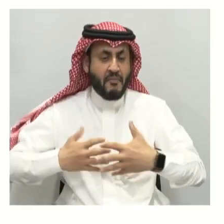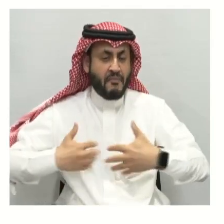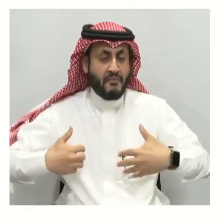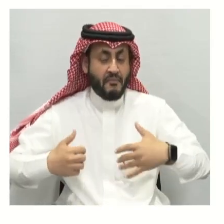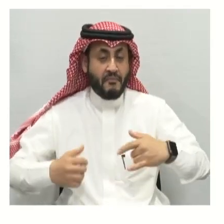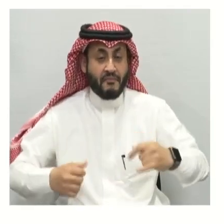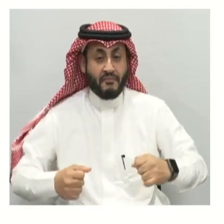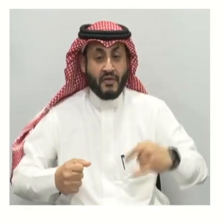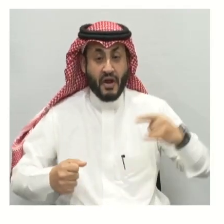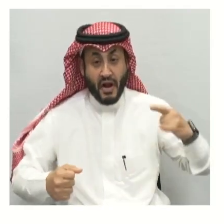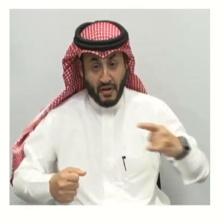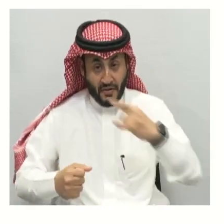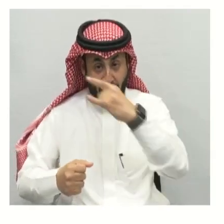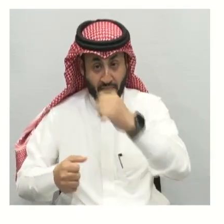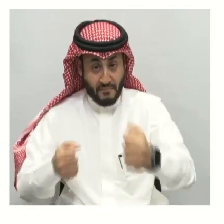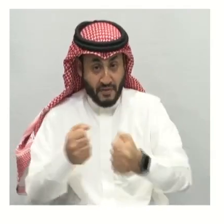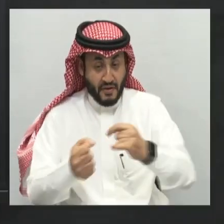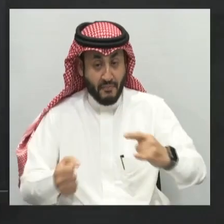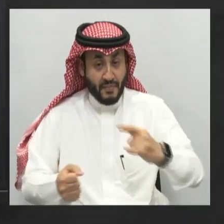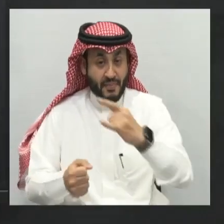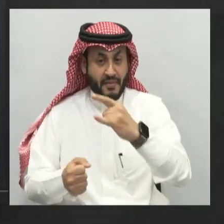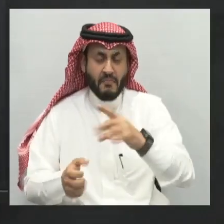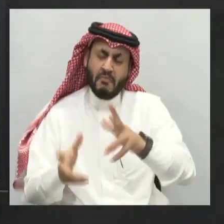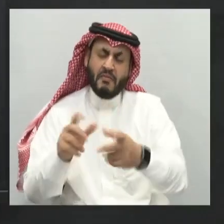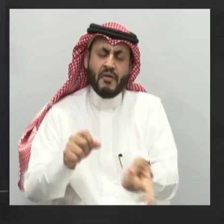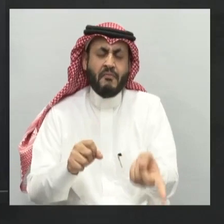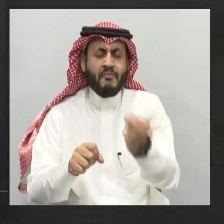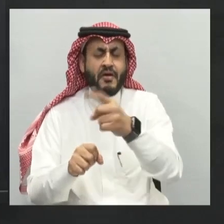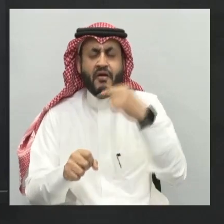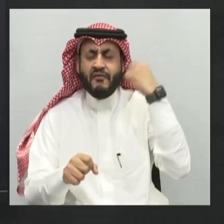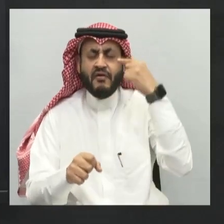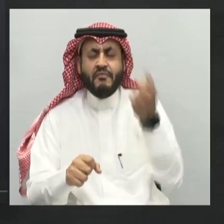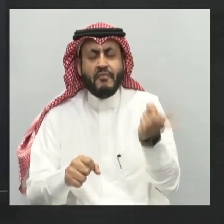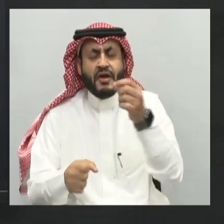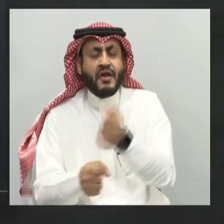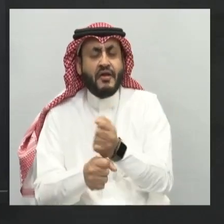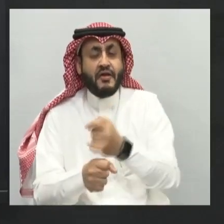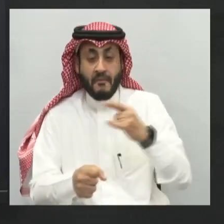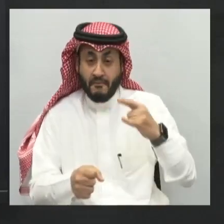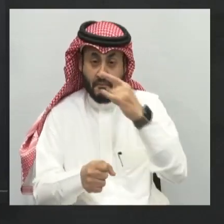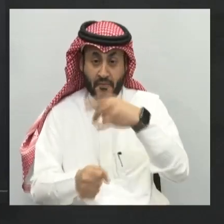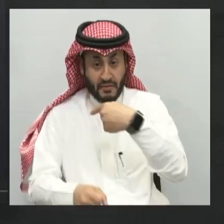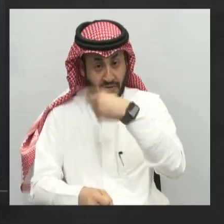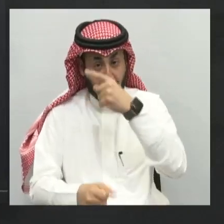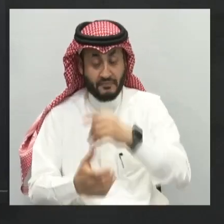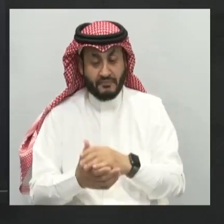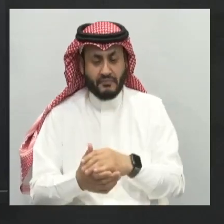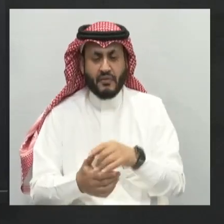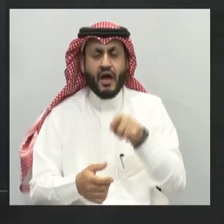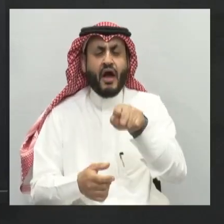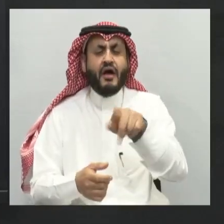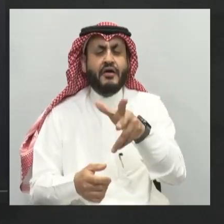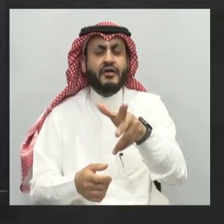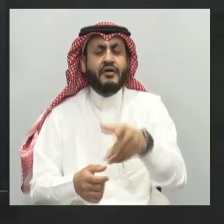playing with a toy airplane. This boy maybe is dreaming of becoming a pilot one day. So think of yourself and